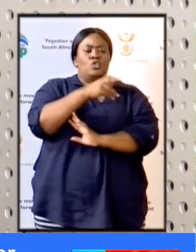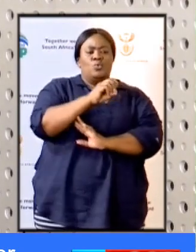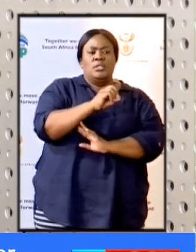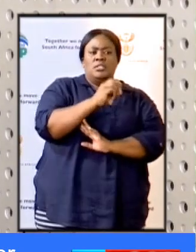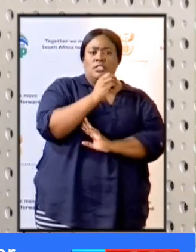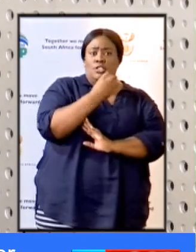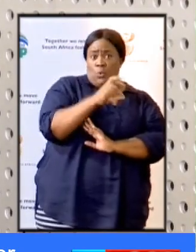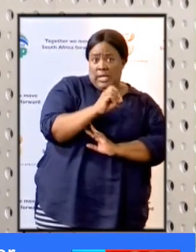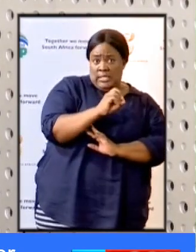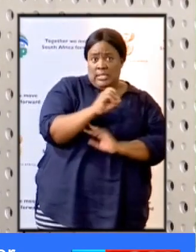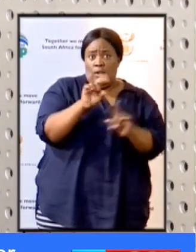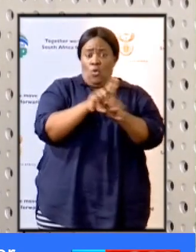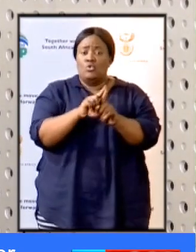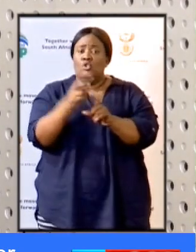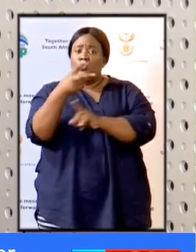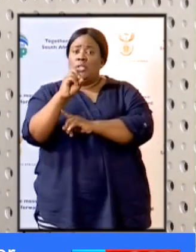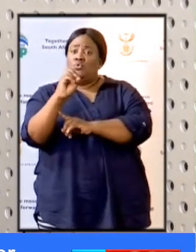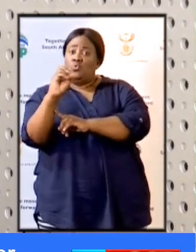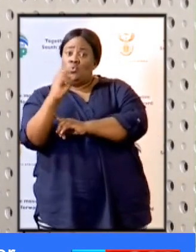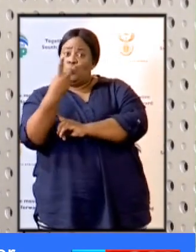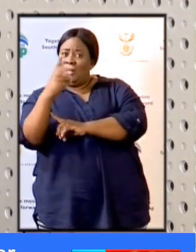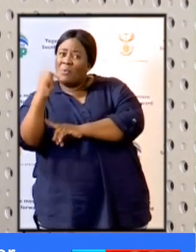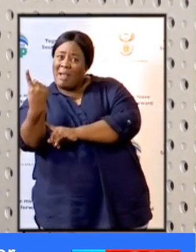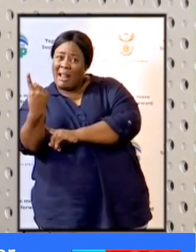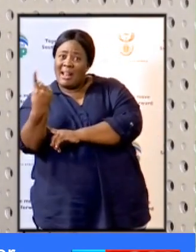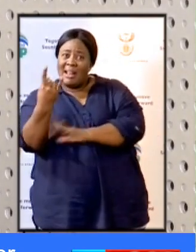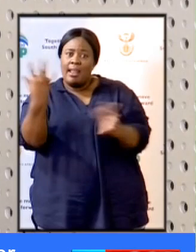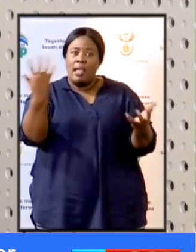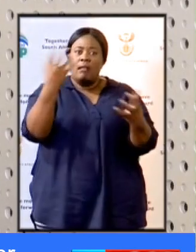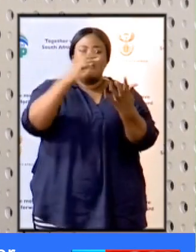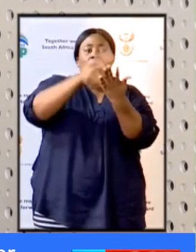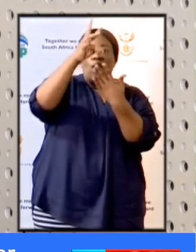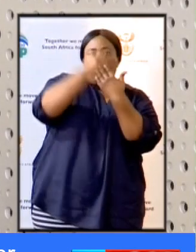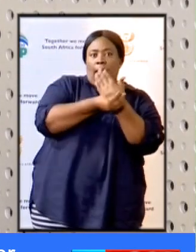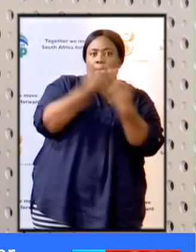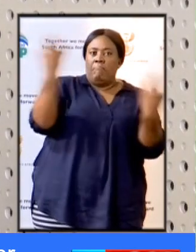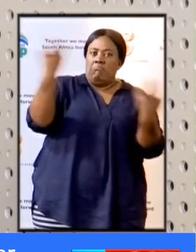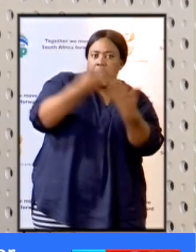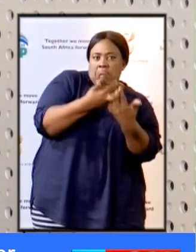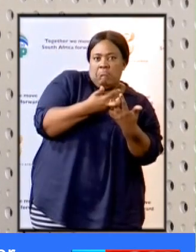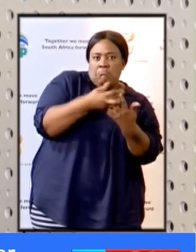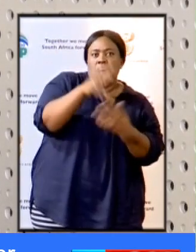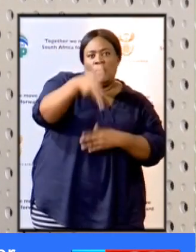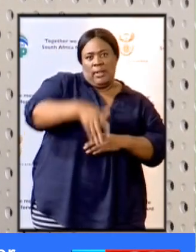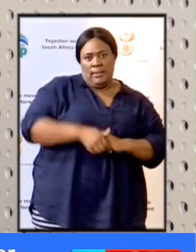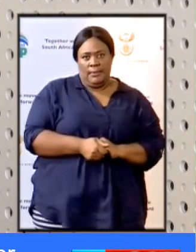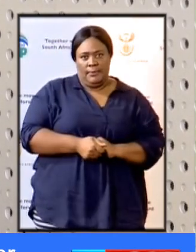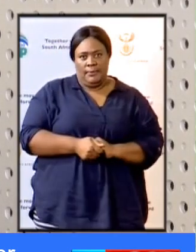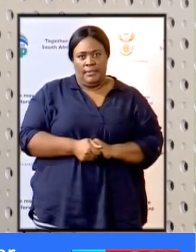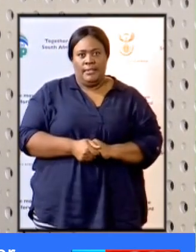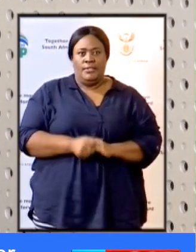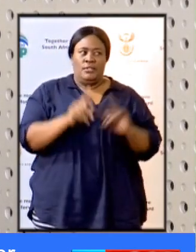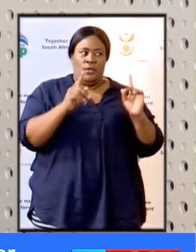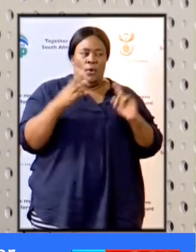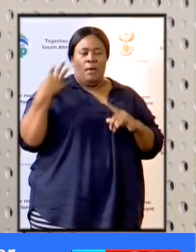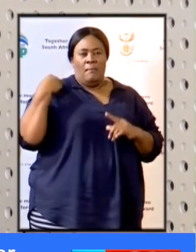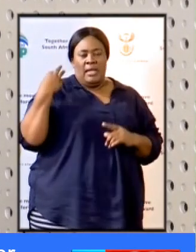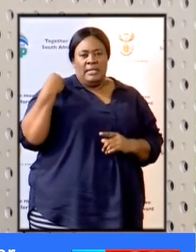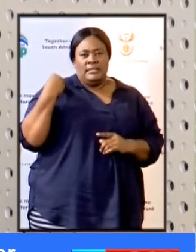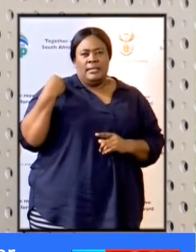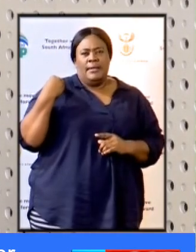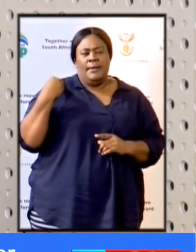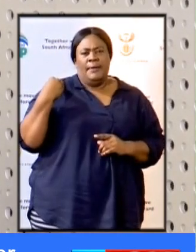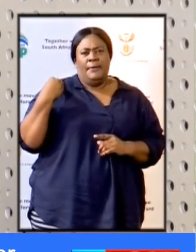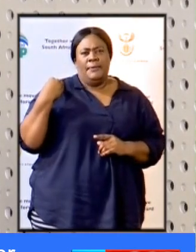curriculum will be really worked together so that again they don't lose. But Mr. Mthembu, I'll